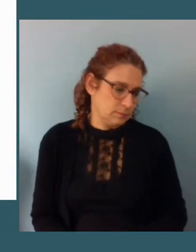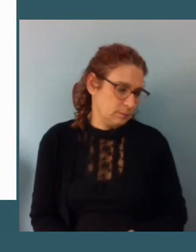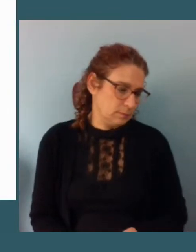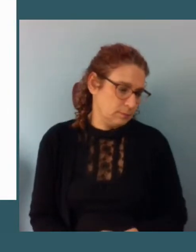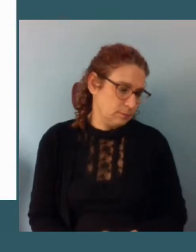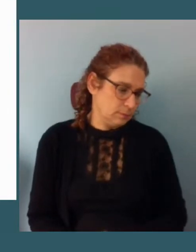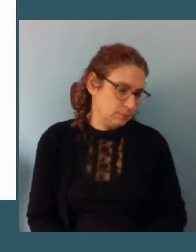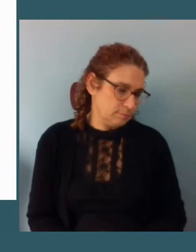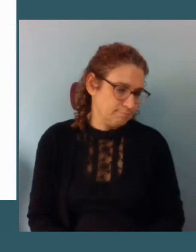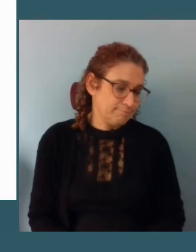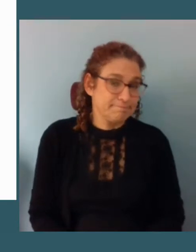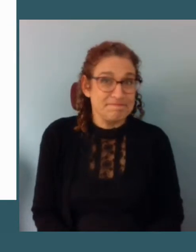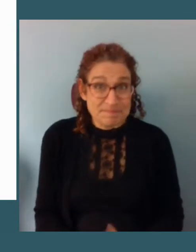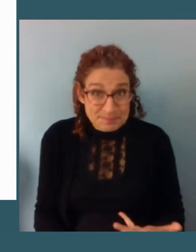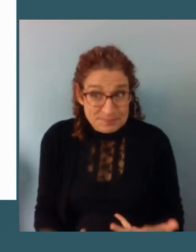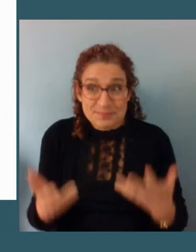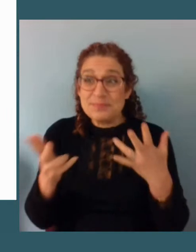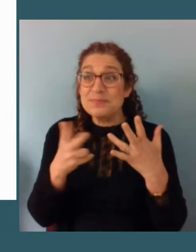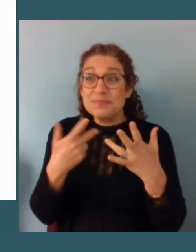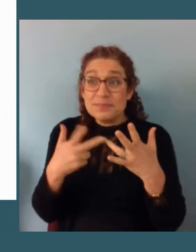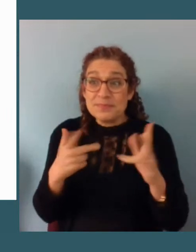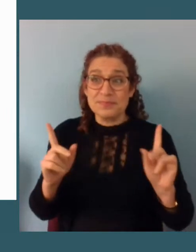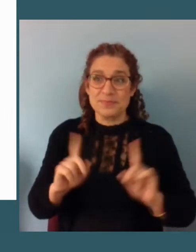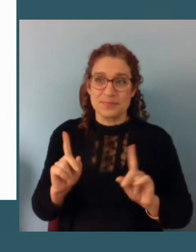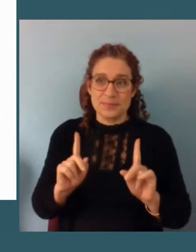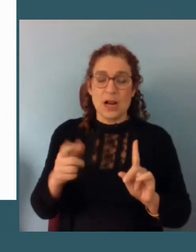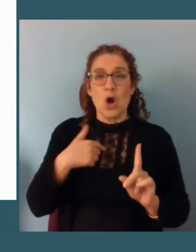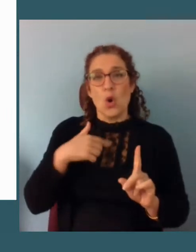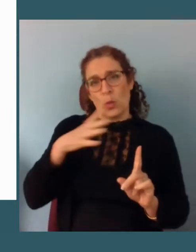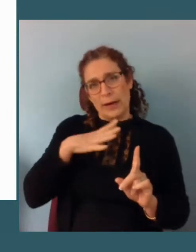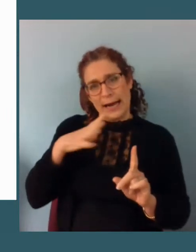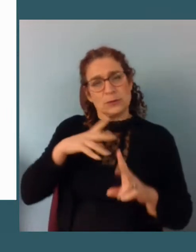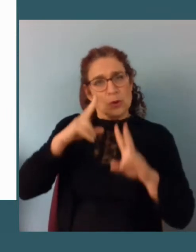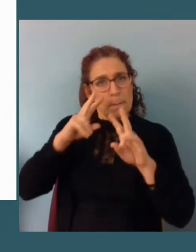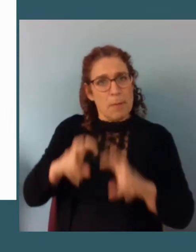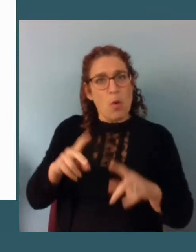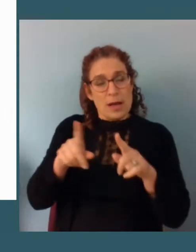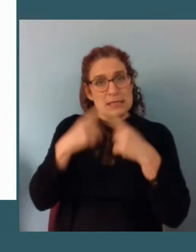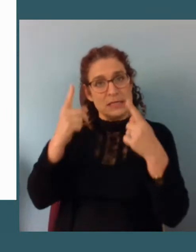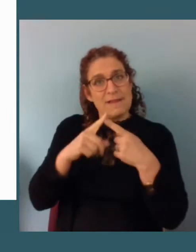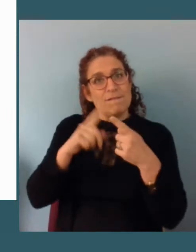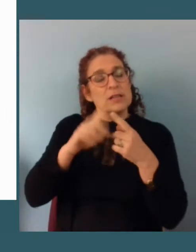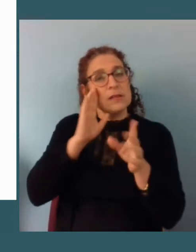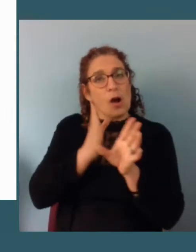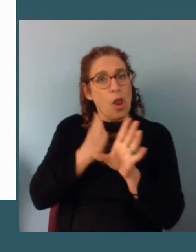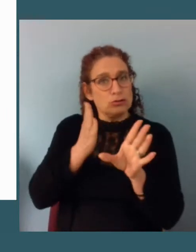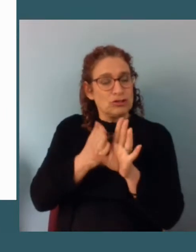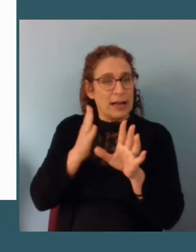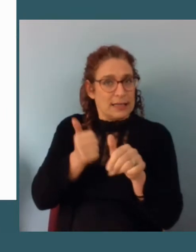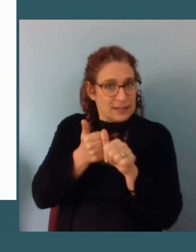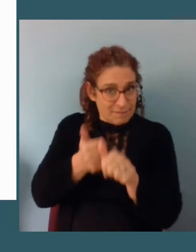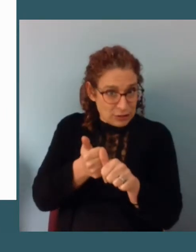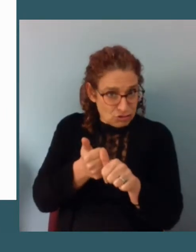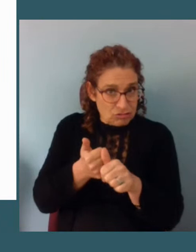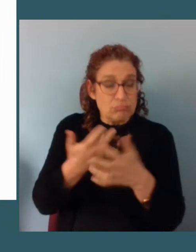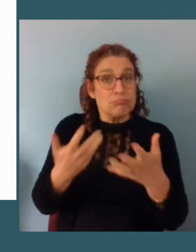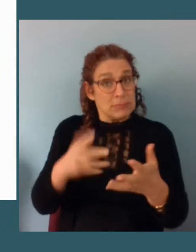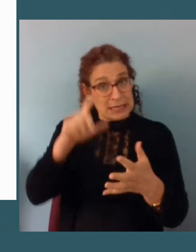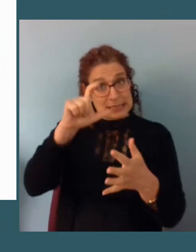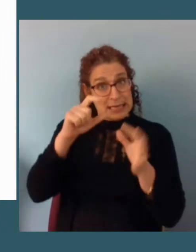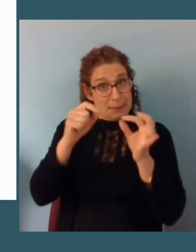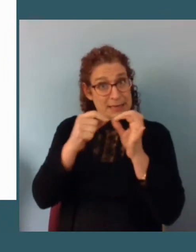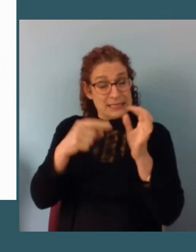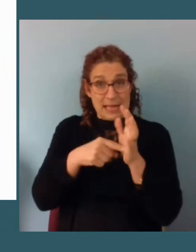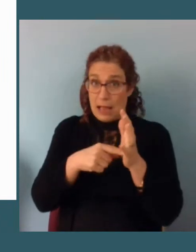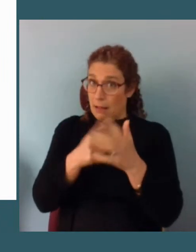What else do we need to do? Well, we need to explore different types of psychological interventions. Whilst CBT is very popular and